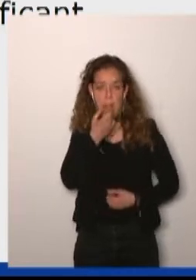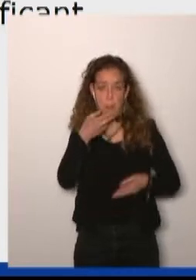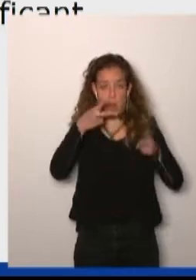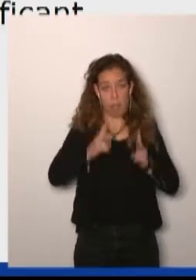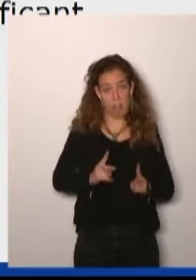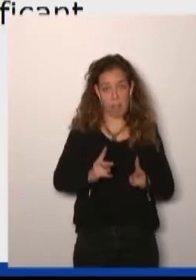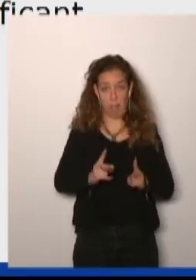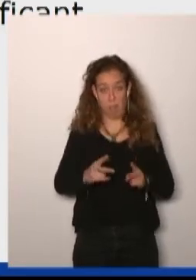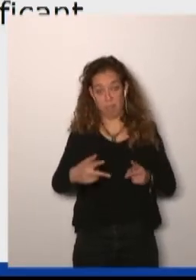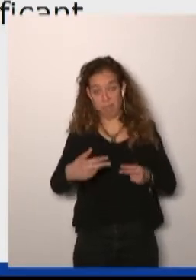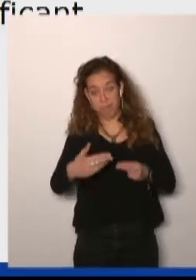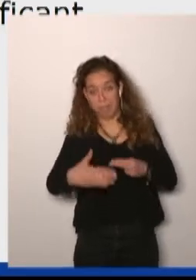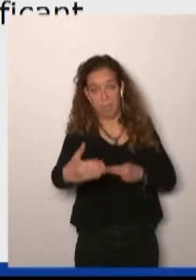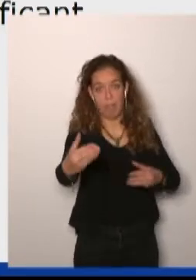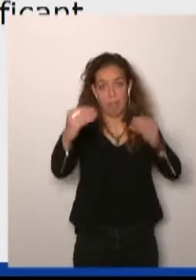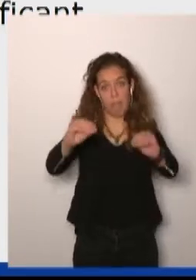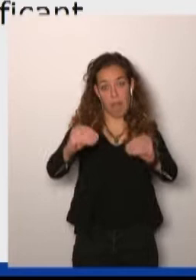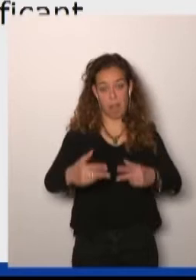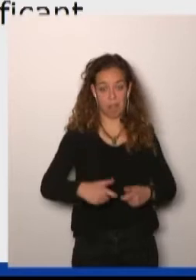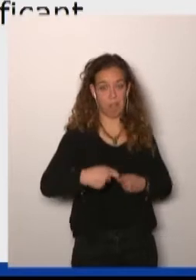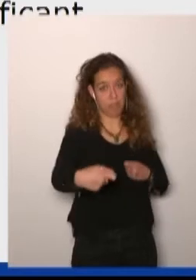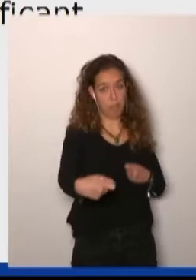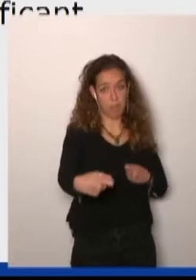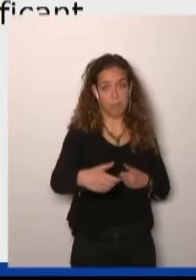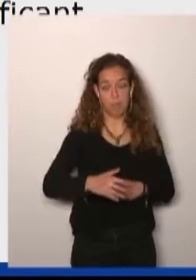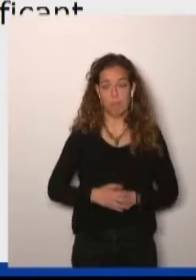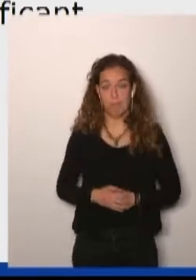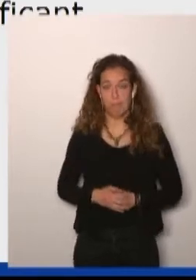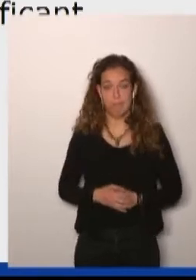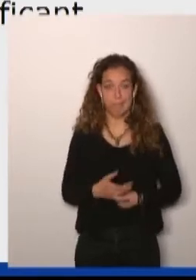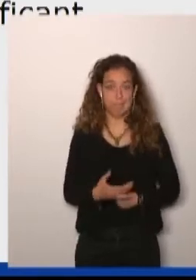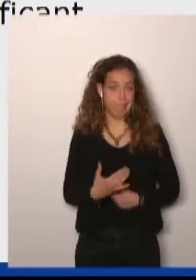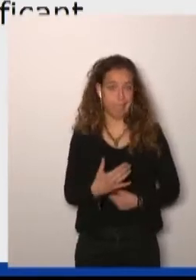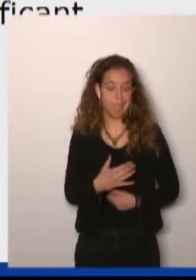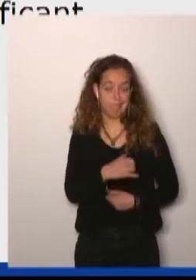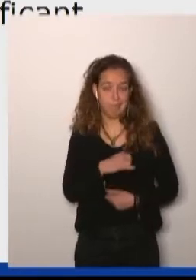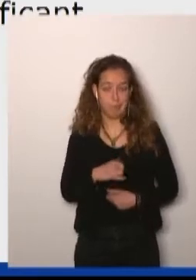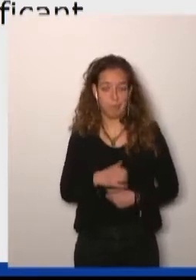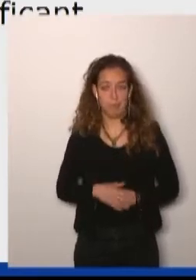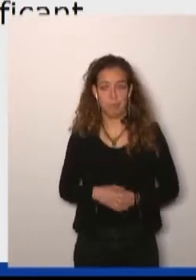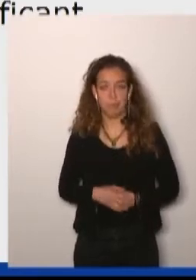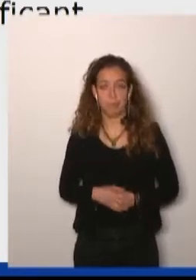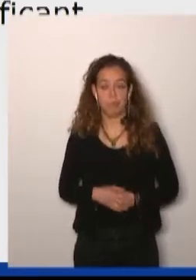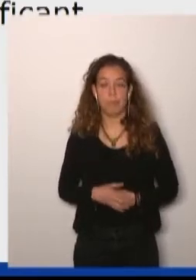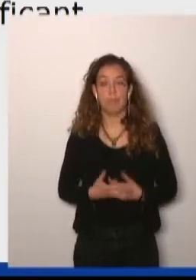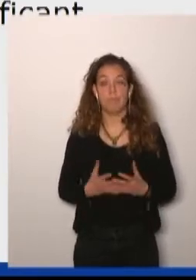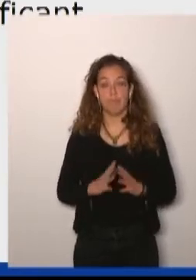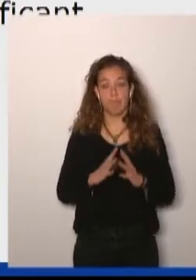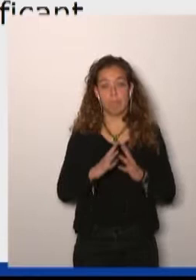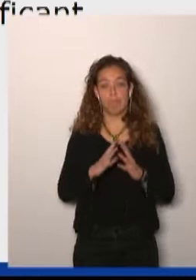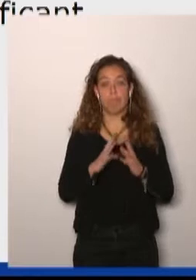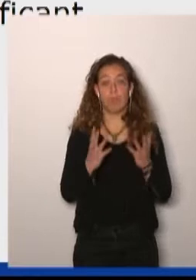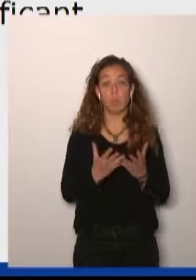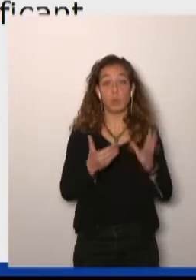indications authorized since 2007 to the adult denominator of around 160 authorizations granted in that